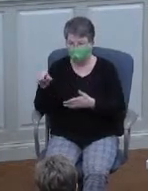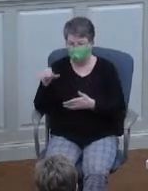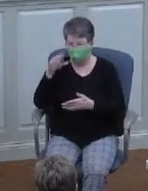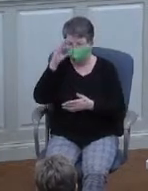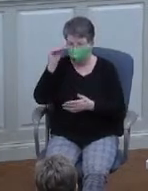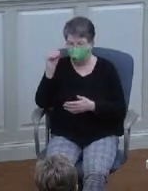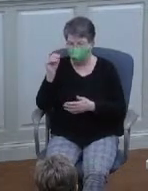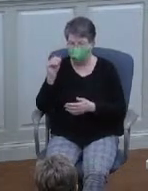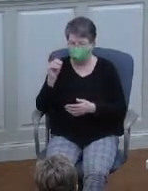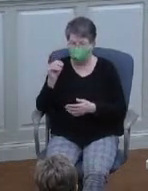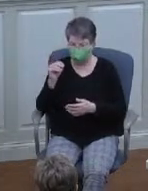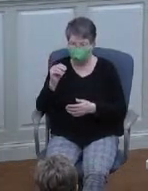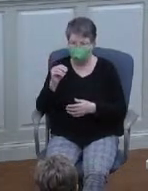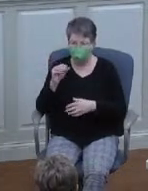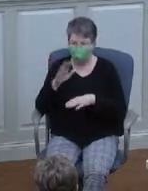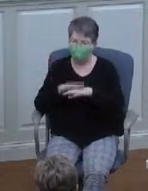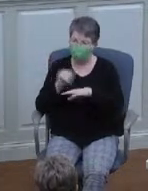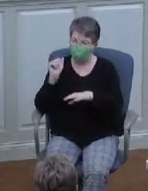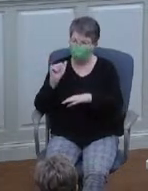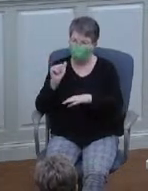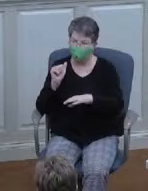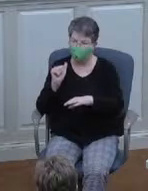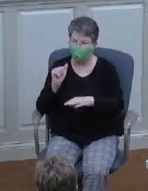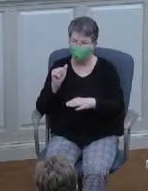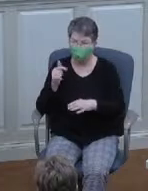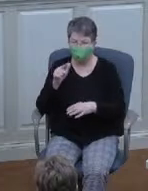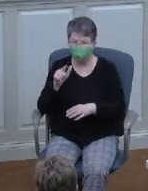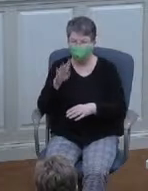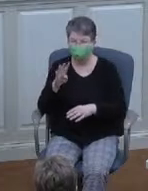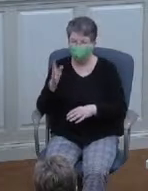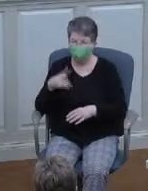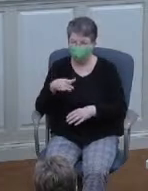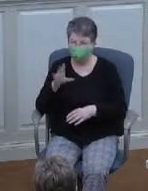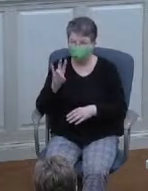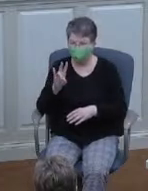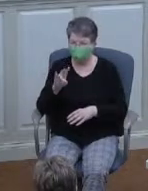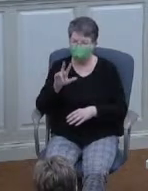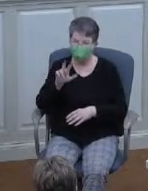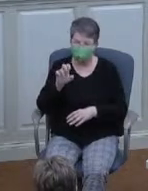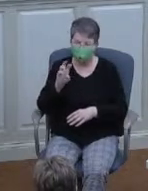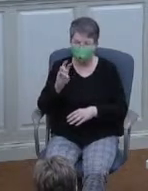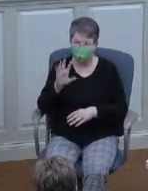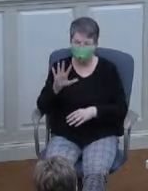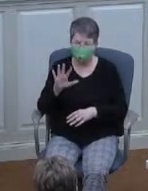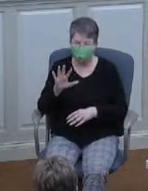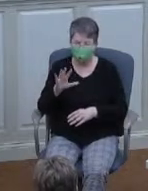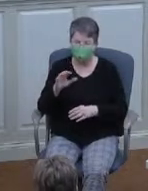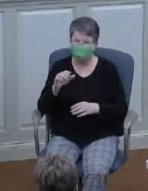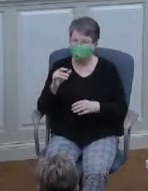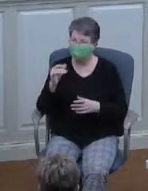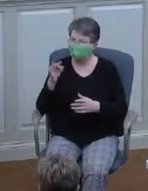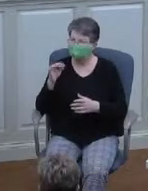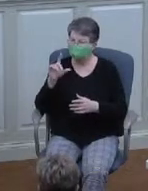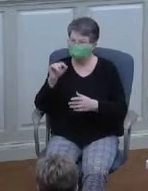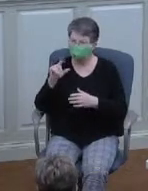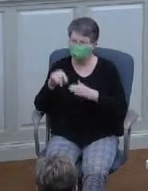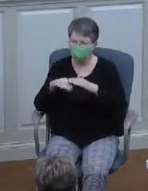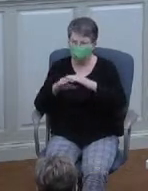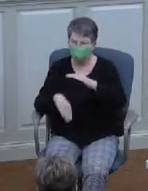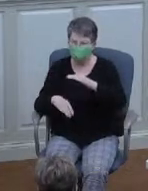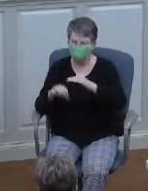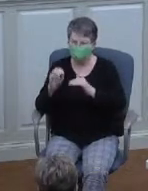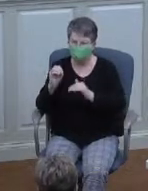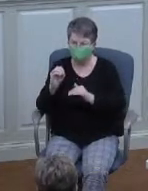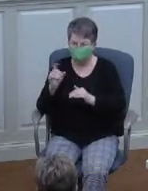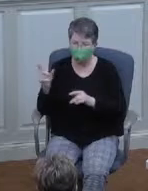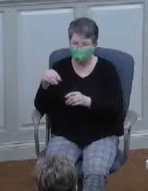guys, they're on the call 24/7, 365, and if it's 20 below, Yeah. they're in that water.